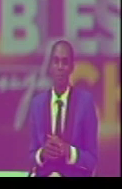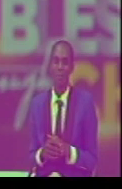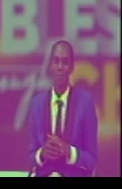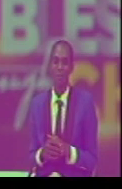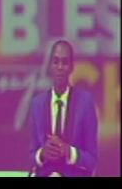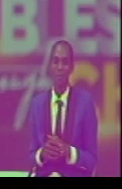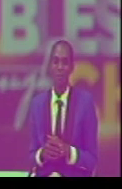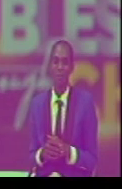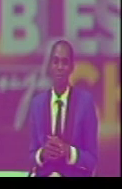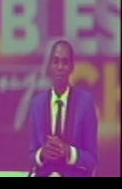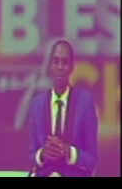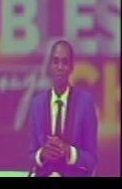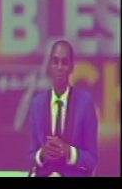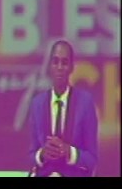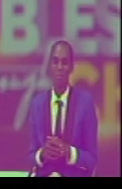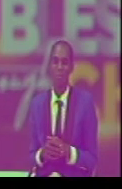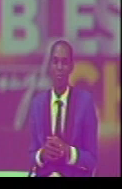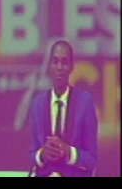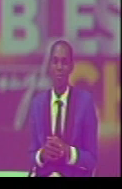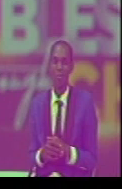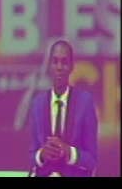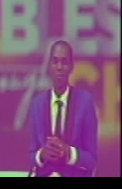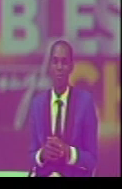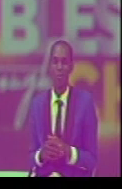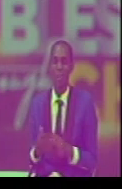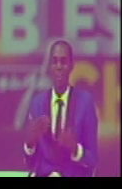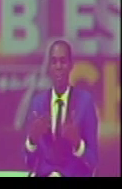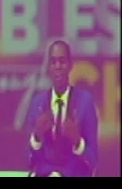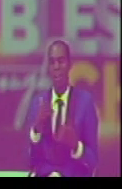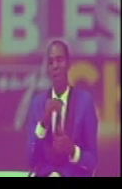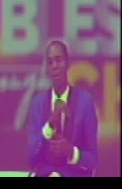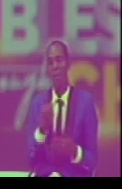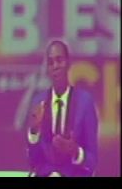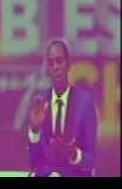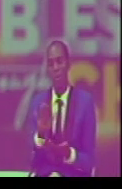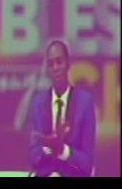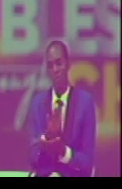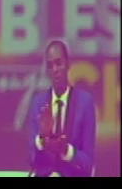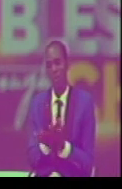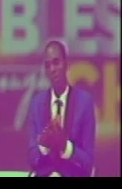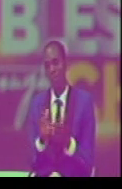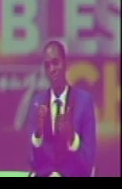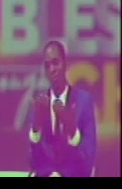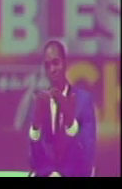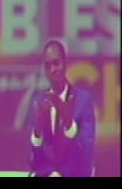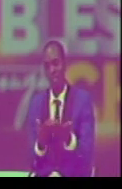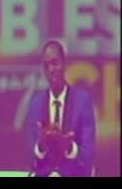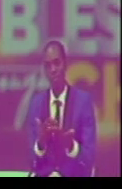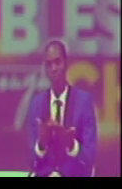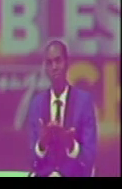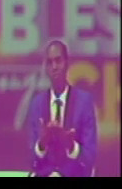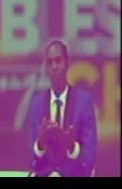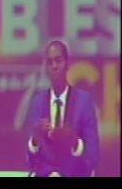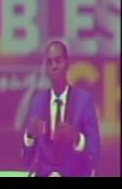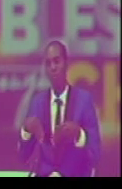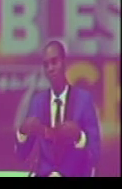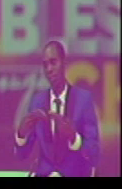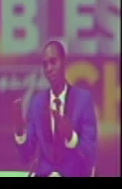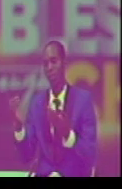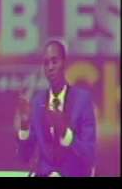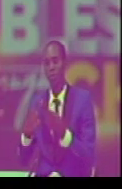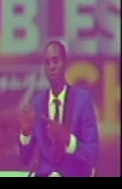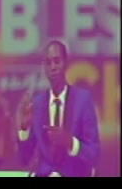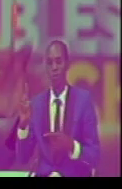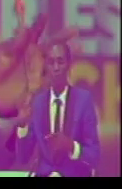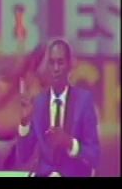We distribute the communique now. Just take a copy. Don't take for anybody. Take one copy. Please, let's make sure we give